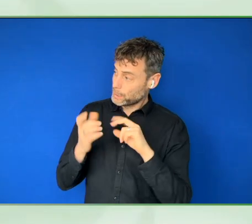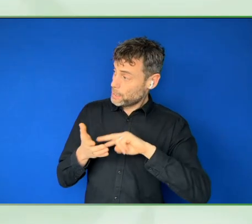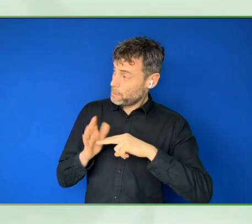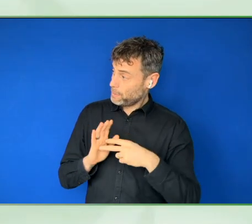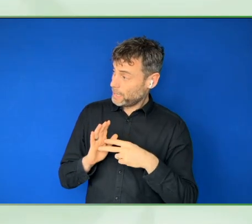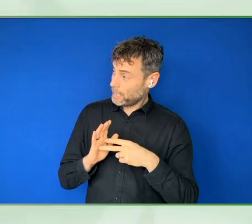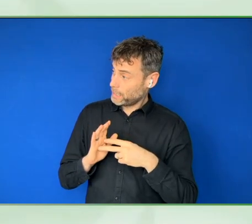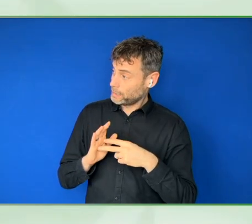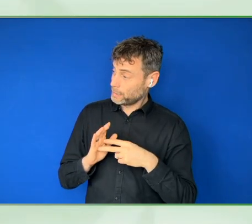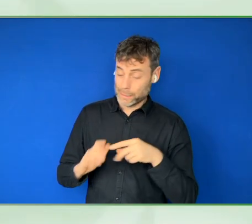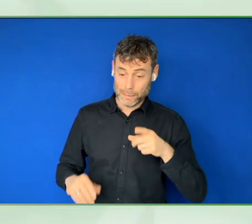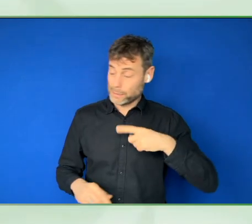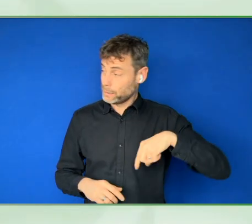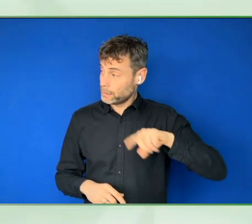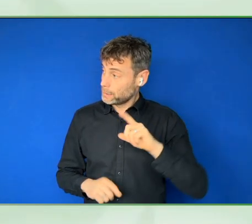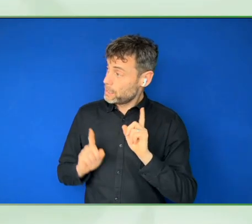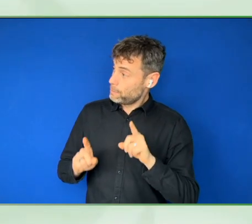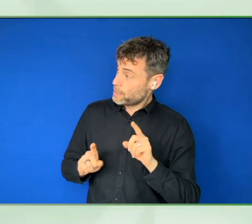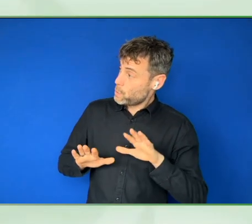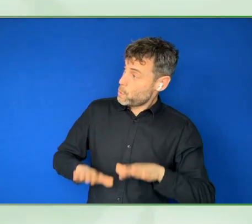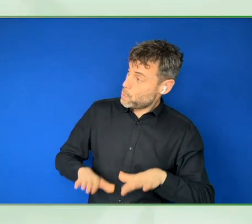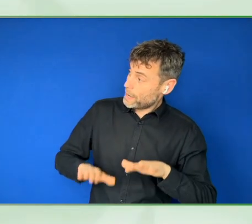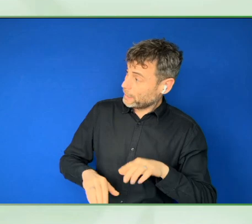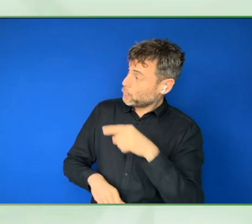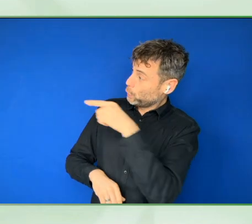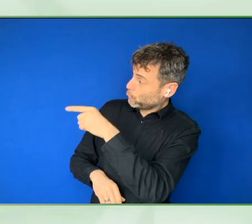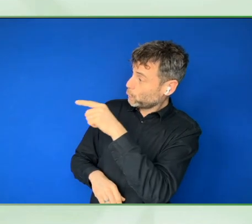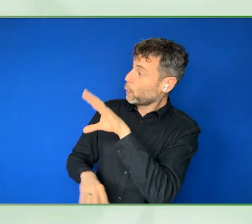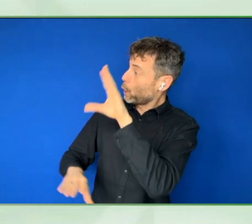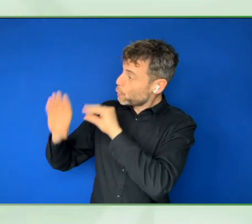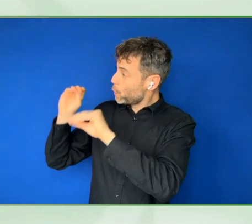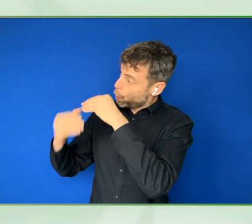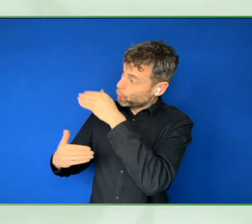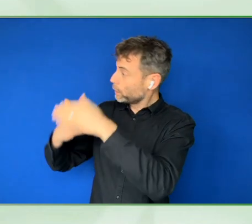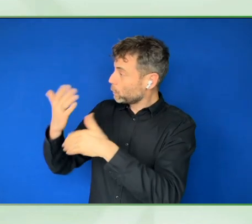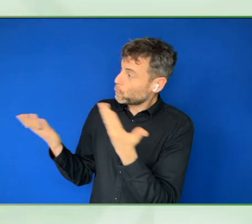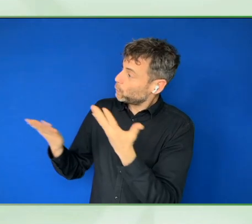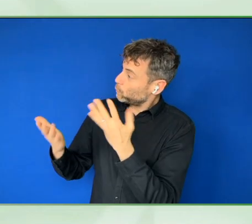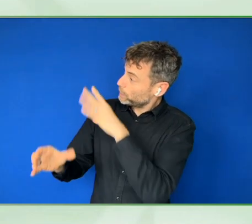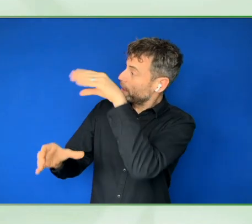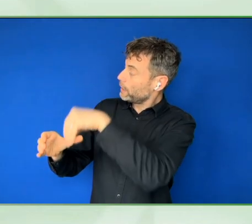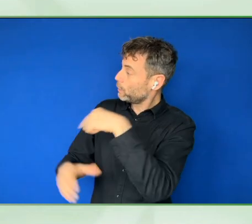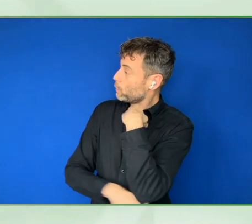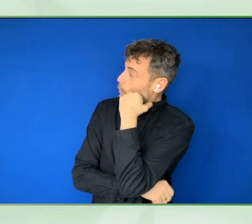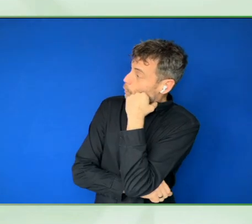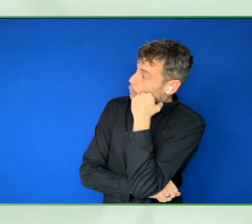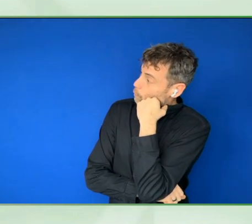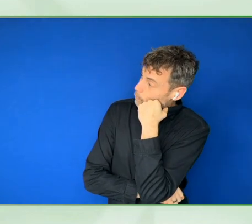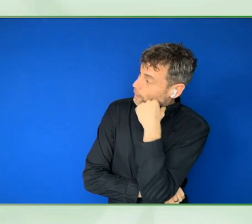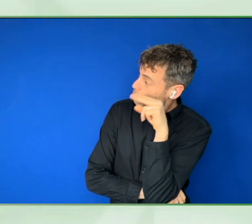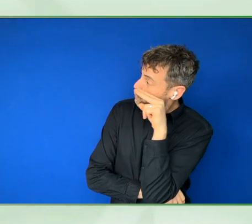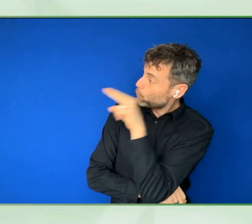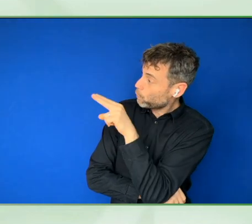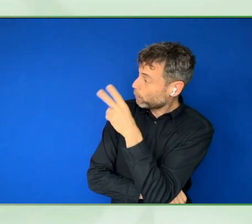fairly, equally now because you're on a journey towards inclusion, and that we just have to wait a while?